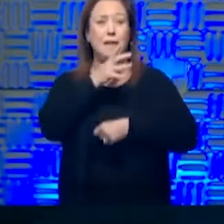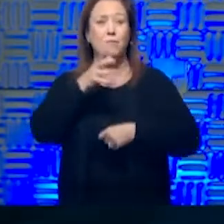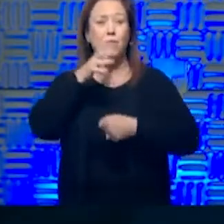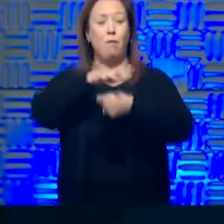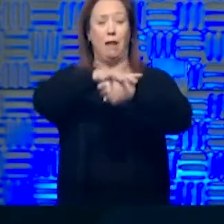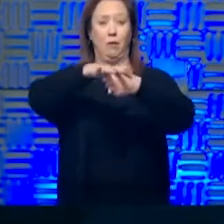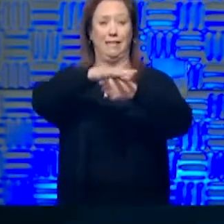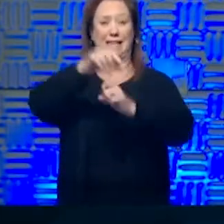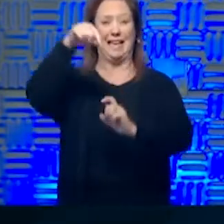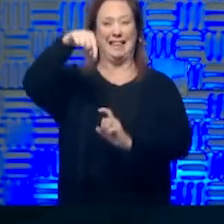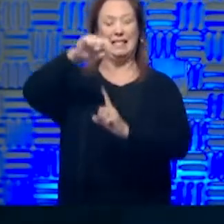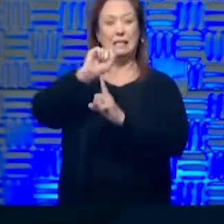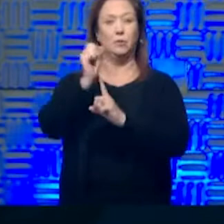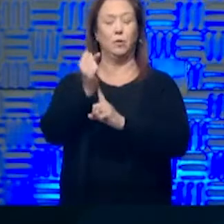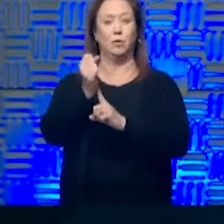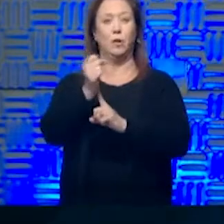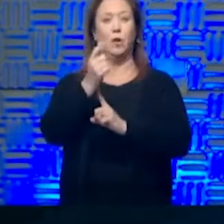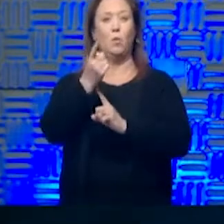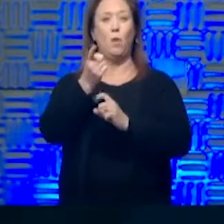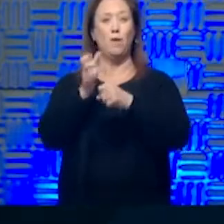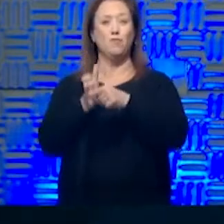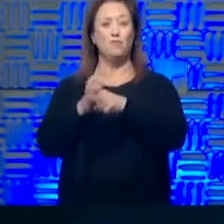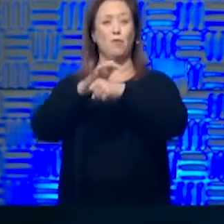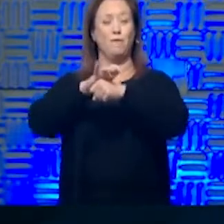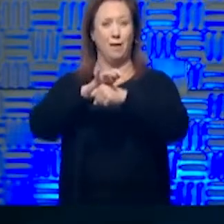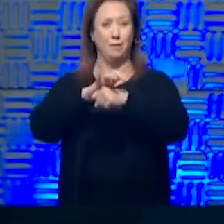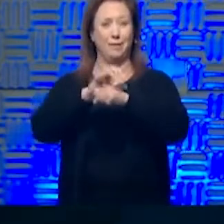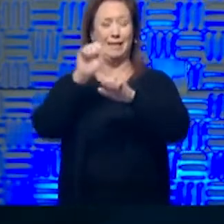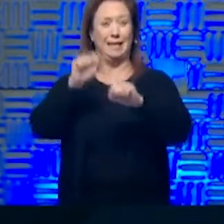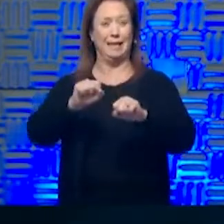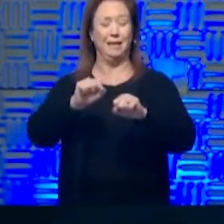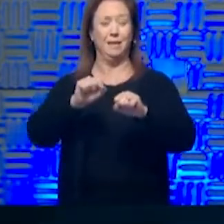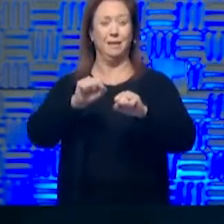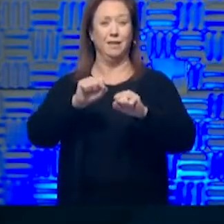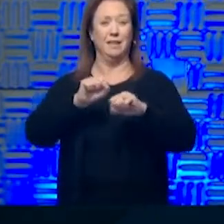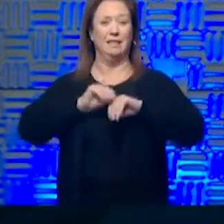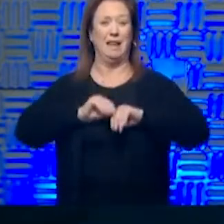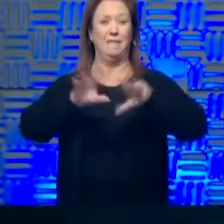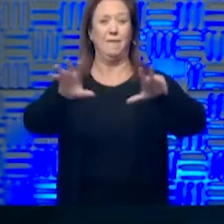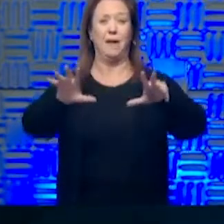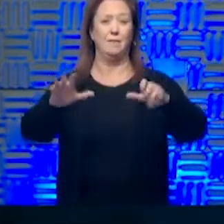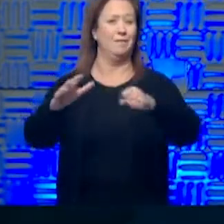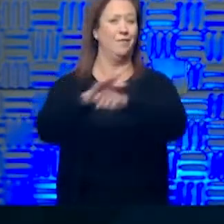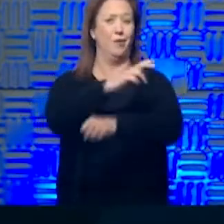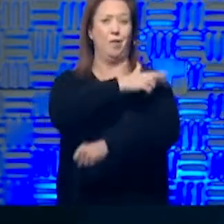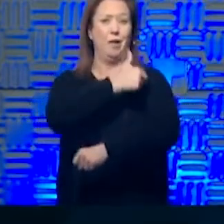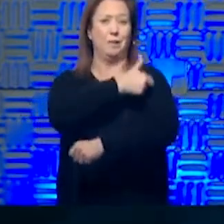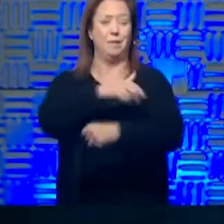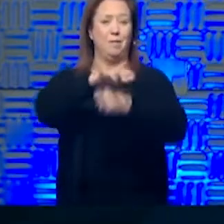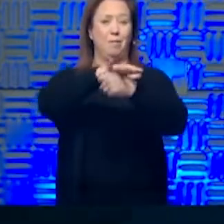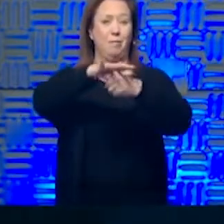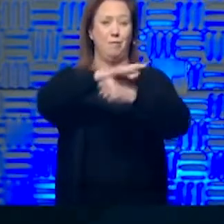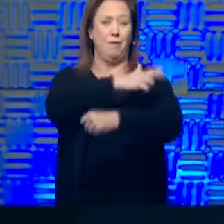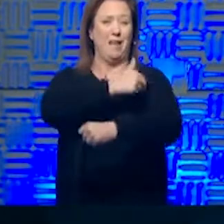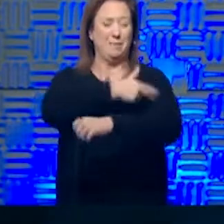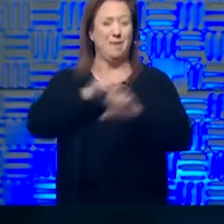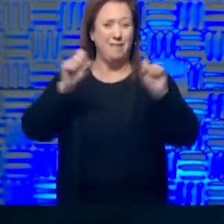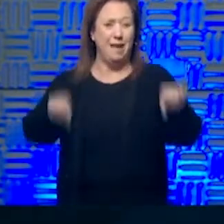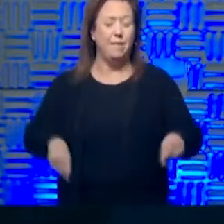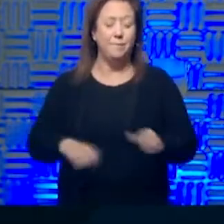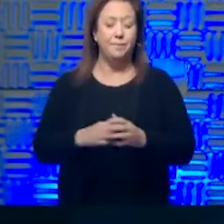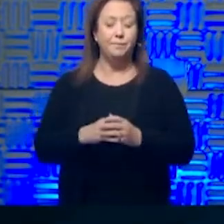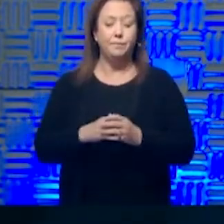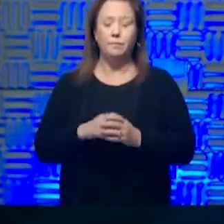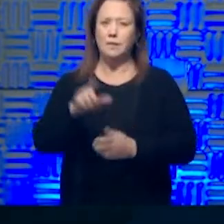of situations, one coronavirus could contaminate an entire hospital, local hospital. Mm-hmm. So